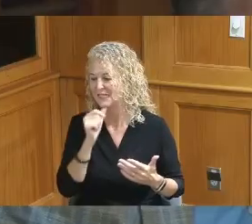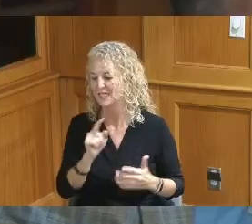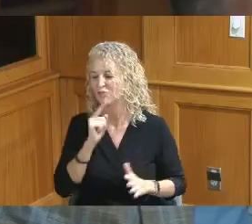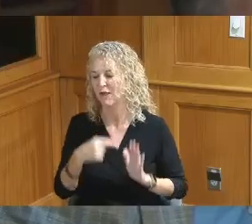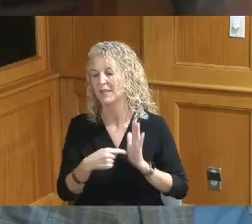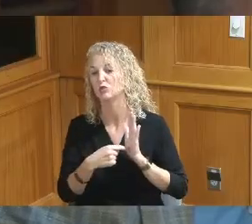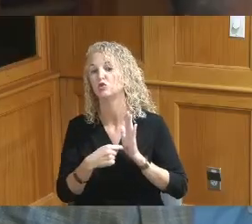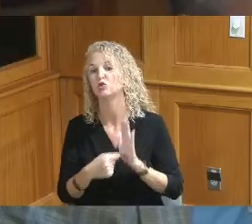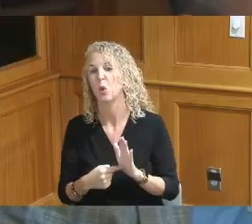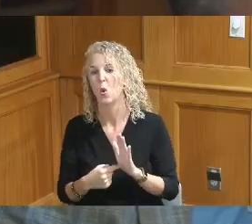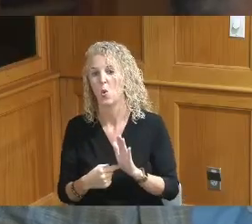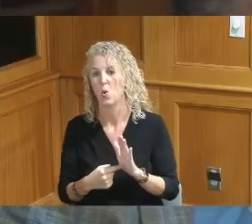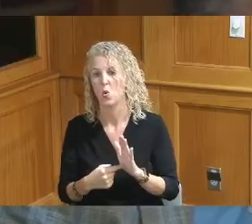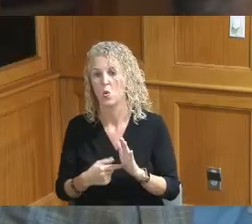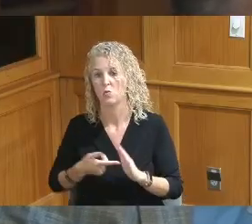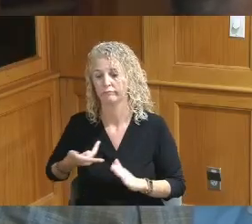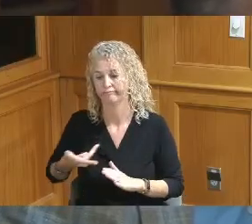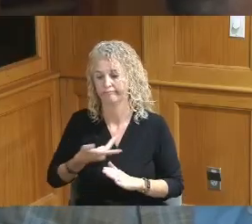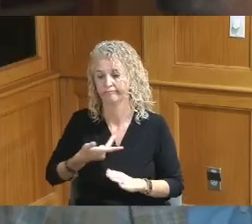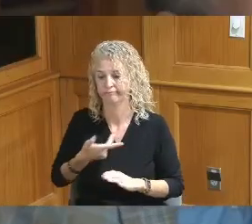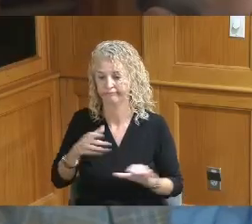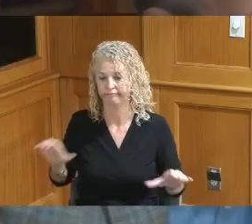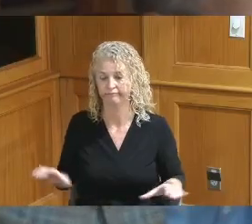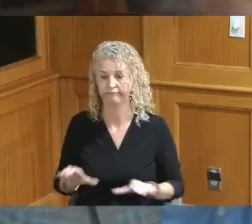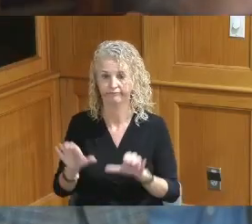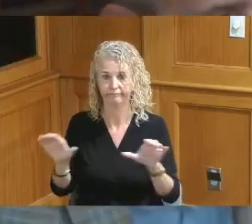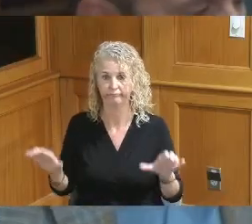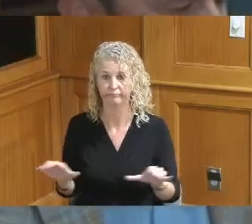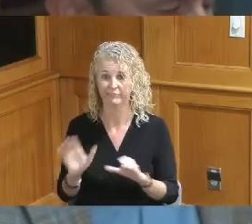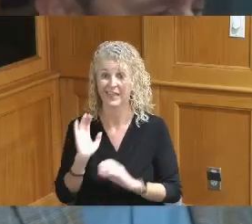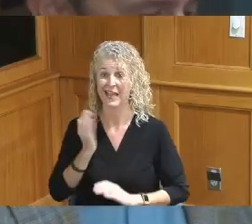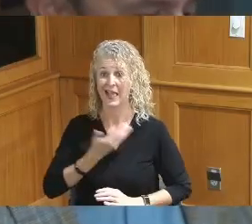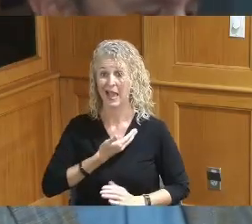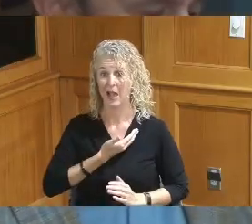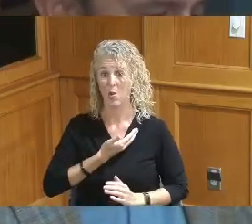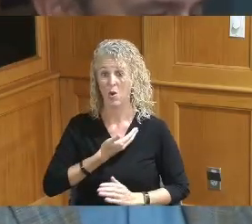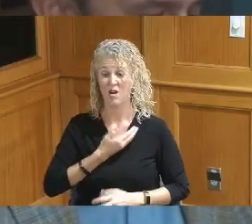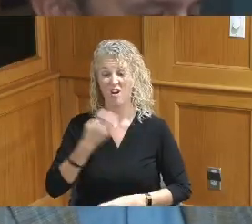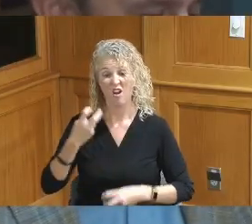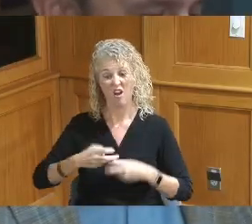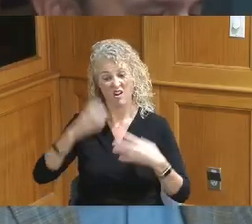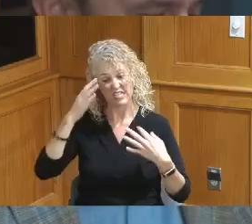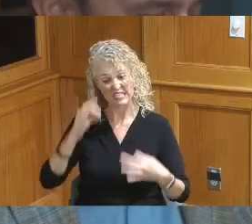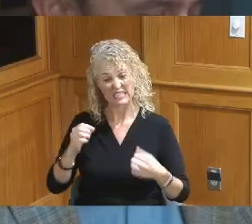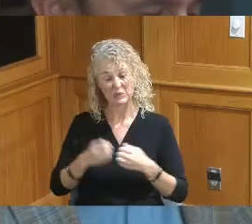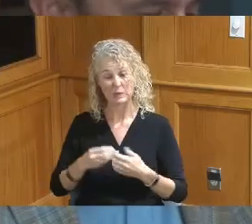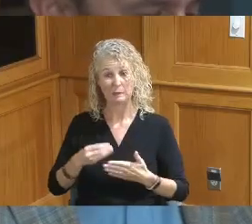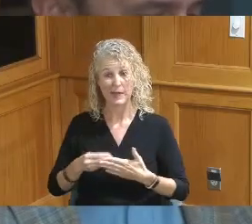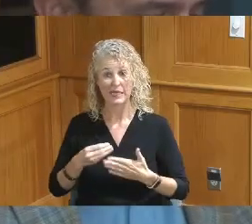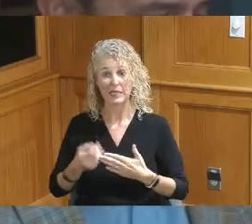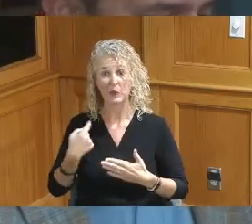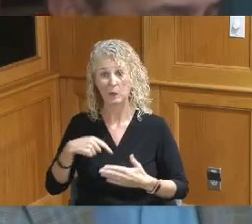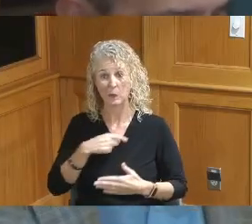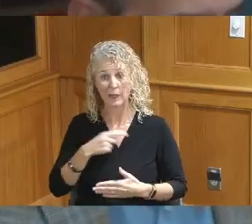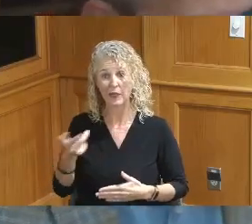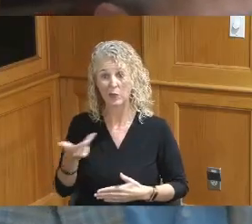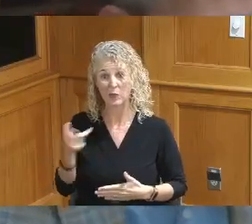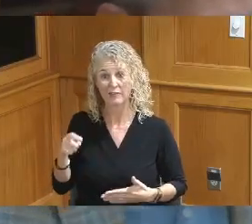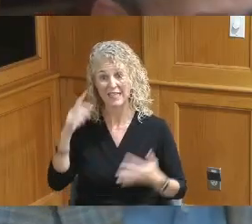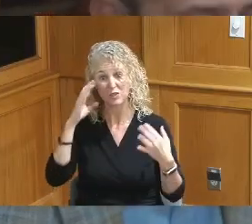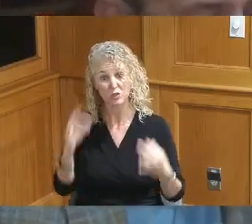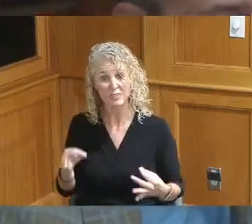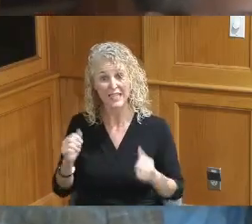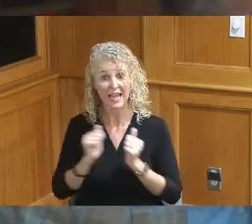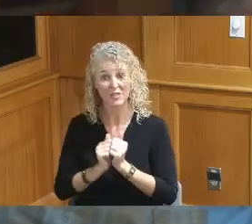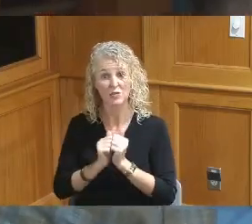highlight the tough decision that our board had to make. I mean, we had a tough decision, and I'm going